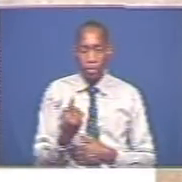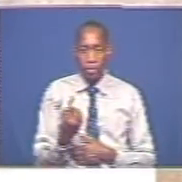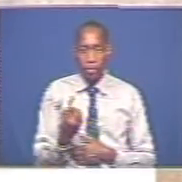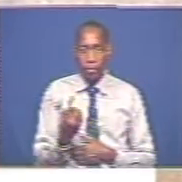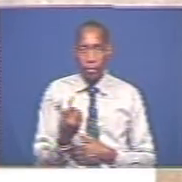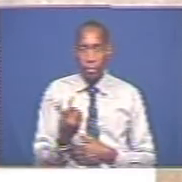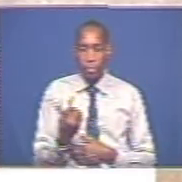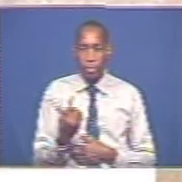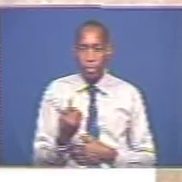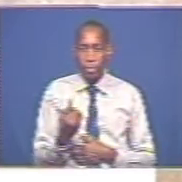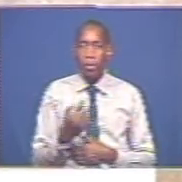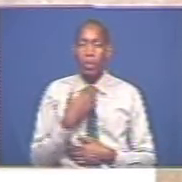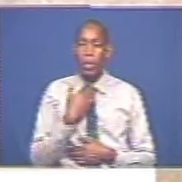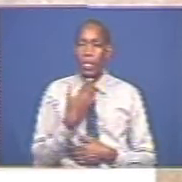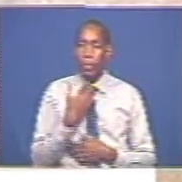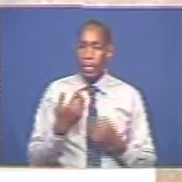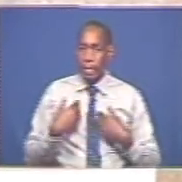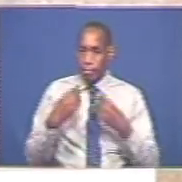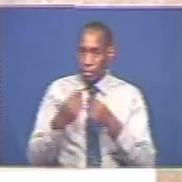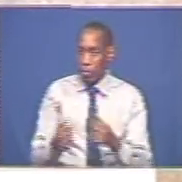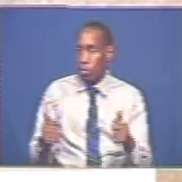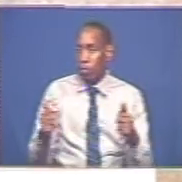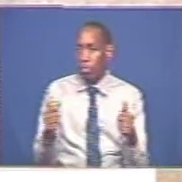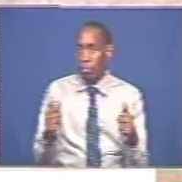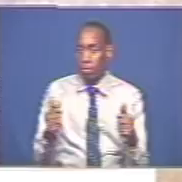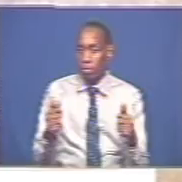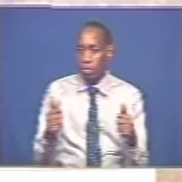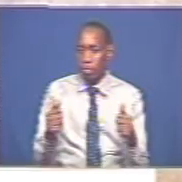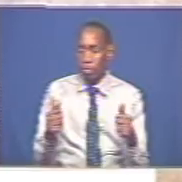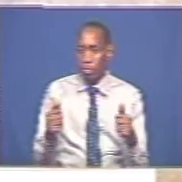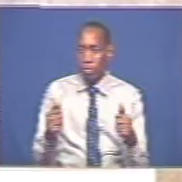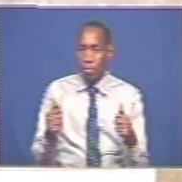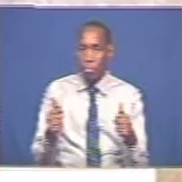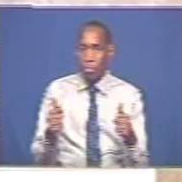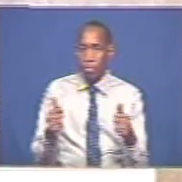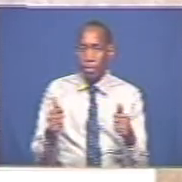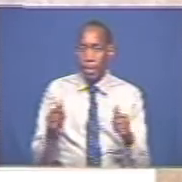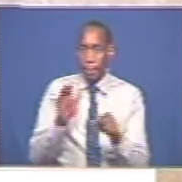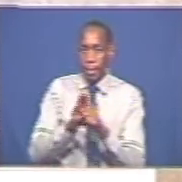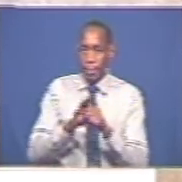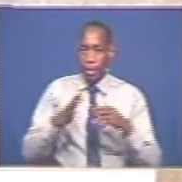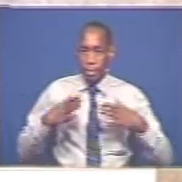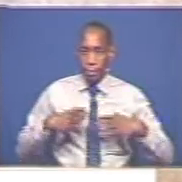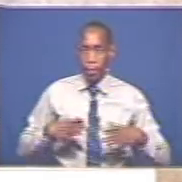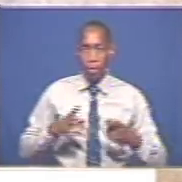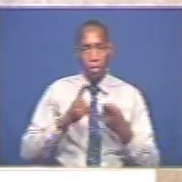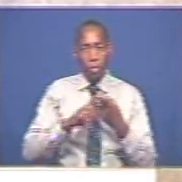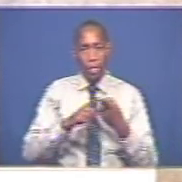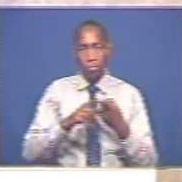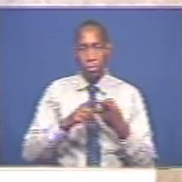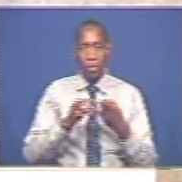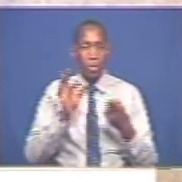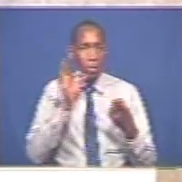overwhelming. And you want to find a way of, you know, pushing it all out. Yeah. So most people resort to either substance